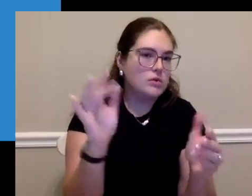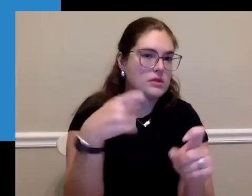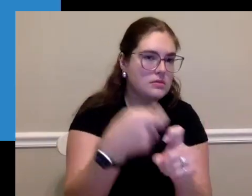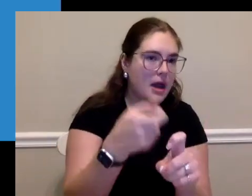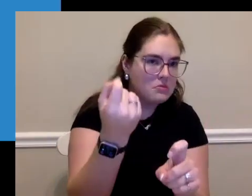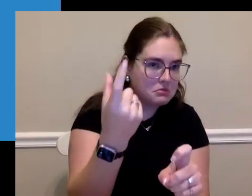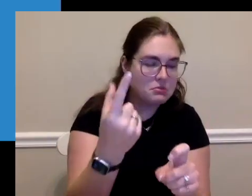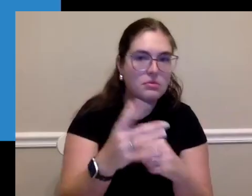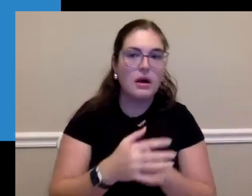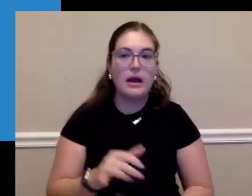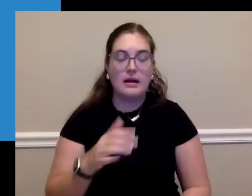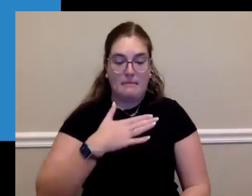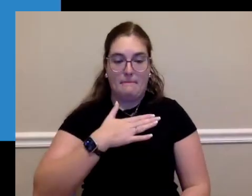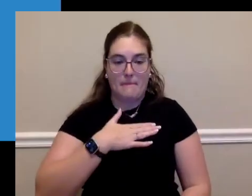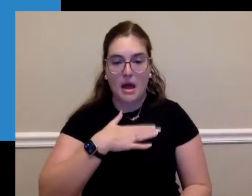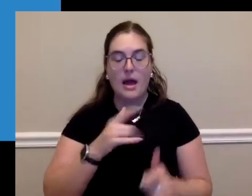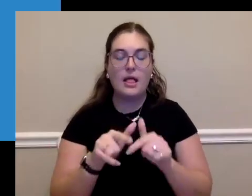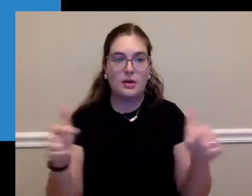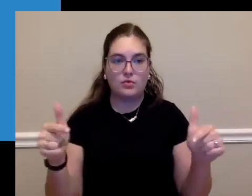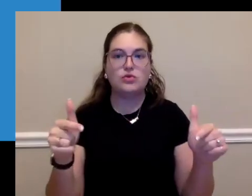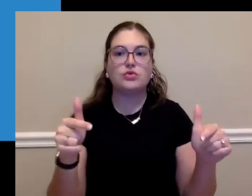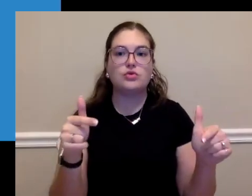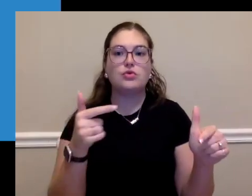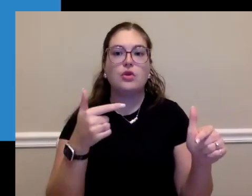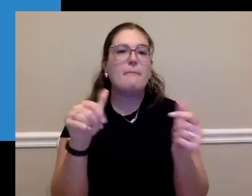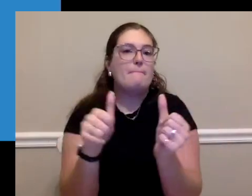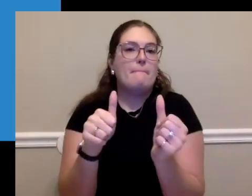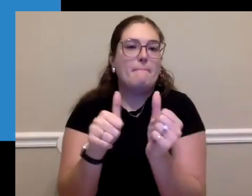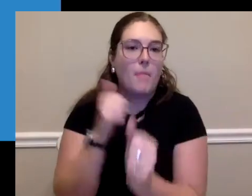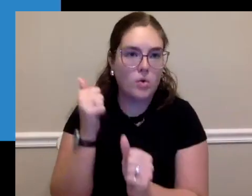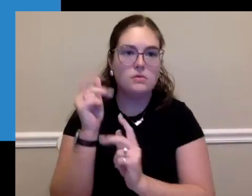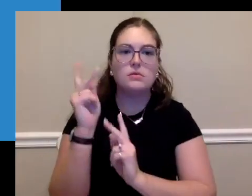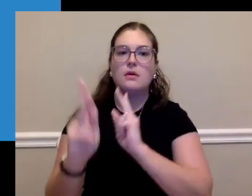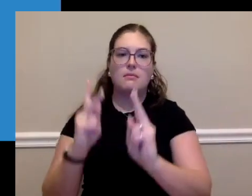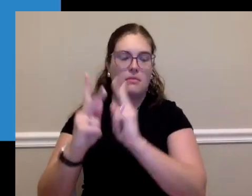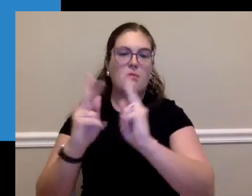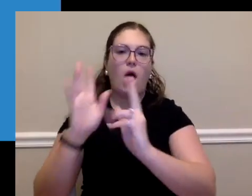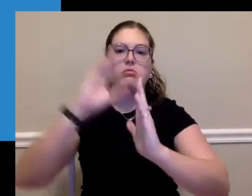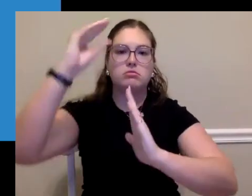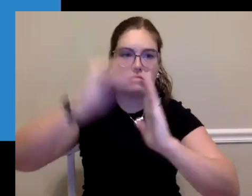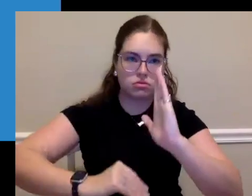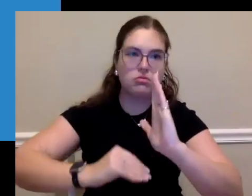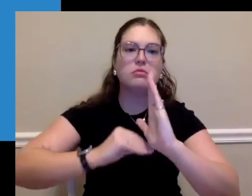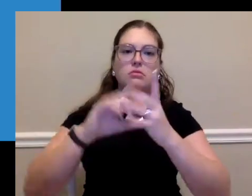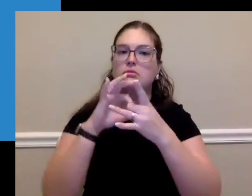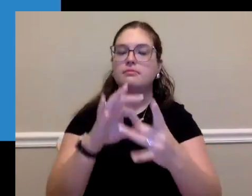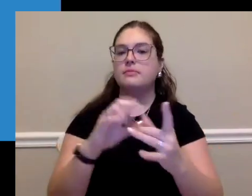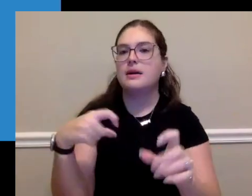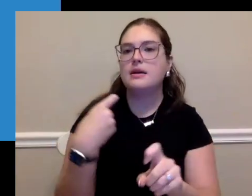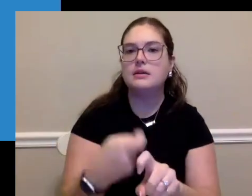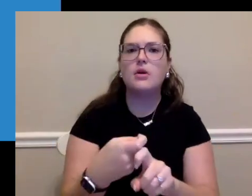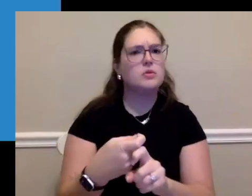that's the language that we had most participants for. So we were able to do some